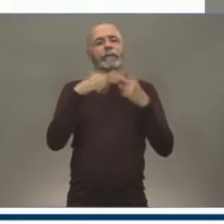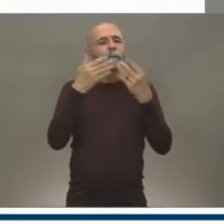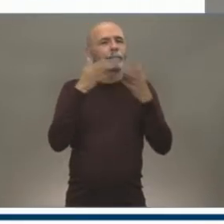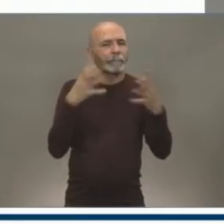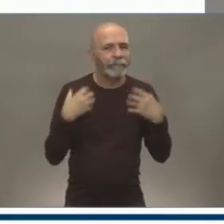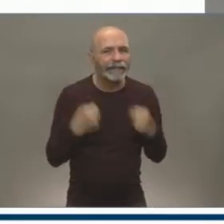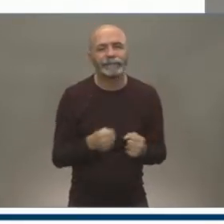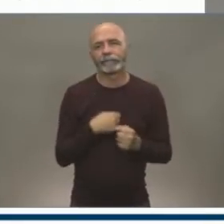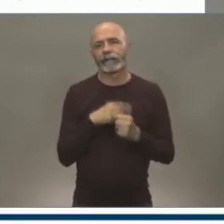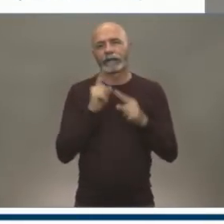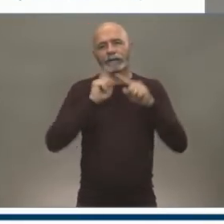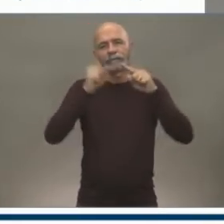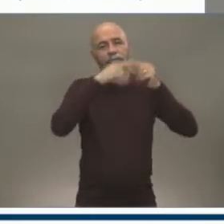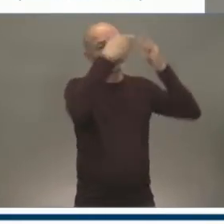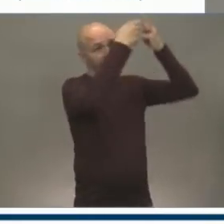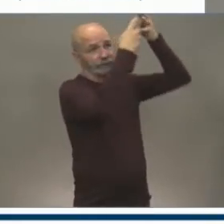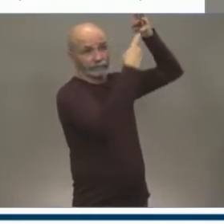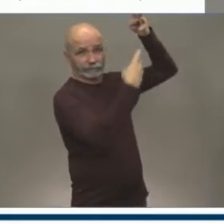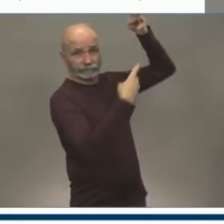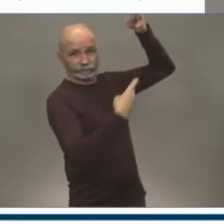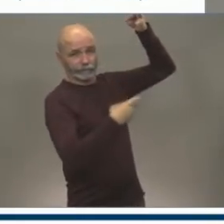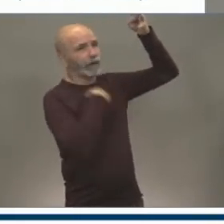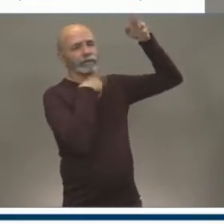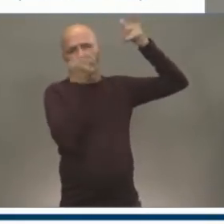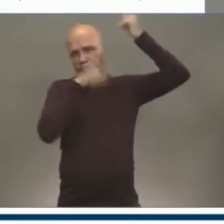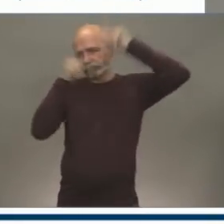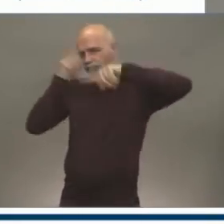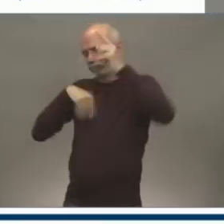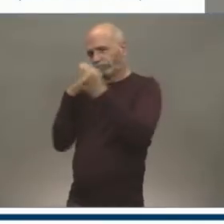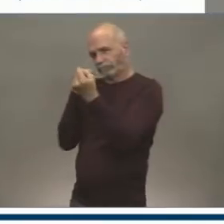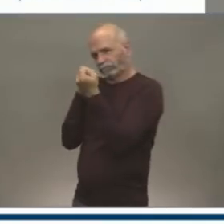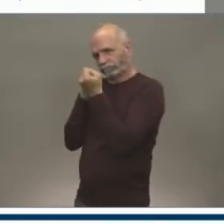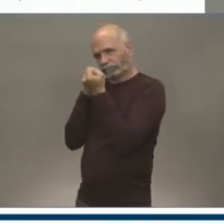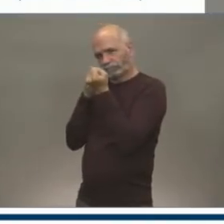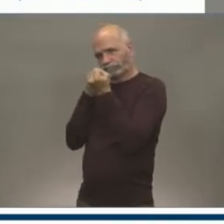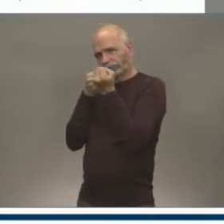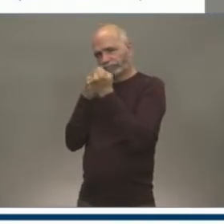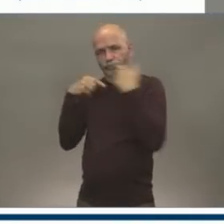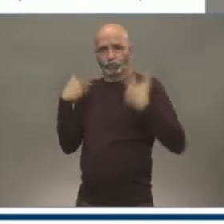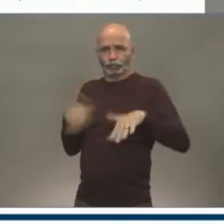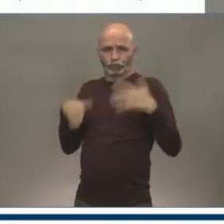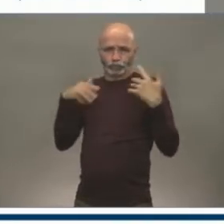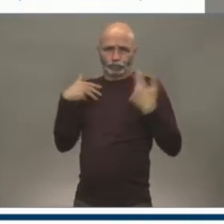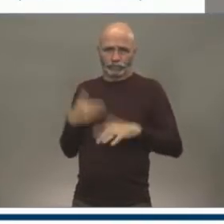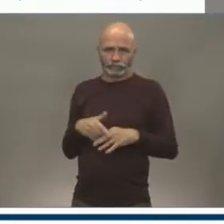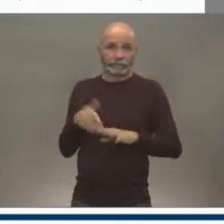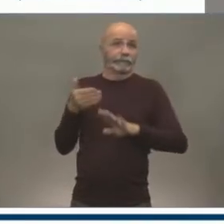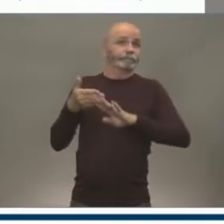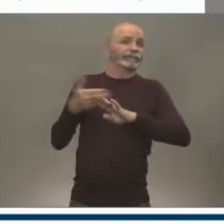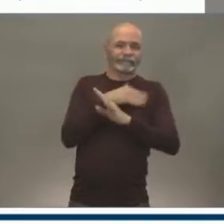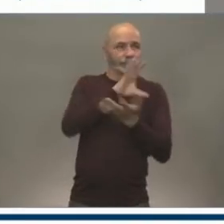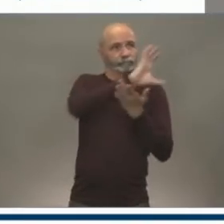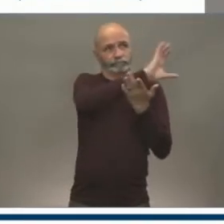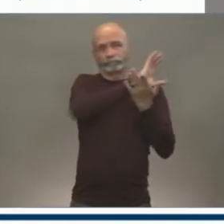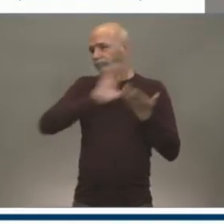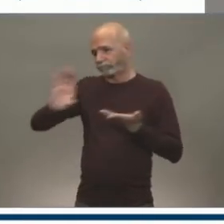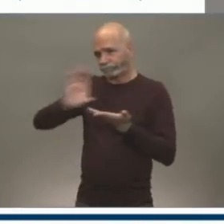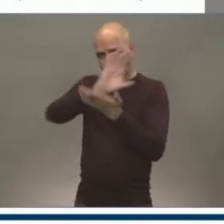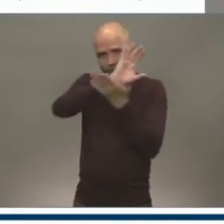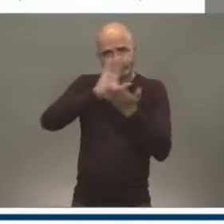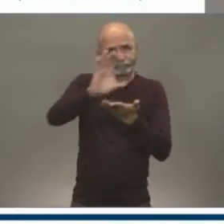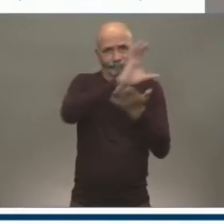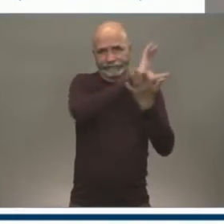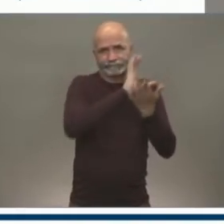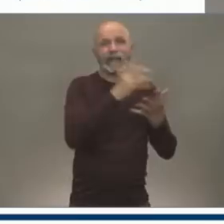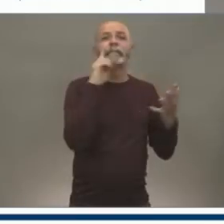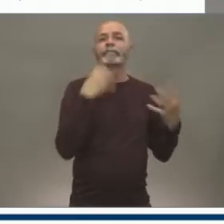logistics support as we start to work into the details of rolling out a vaccine supply. We have strong relationships with the health authority and other